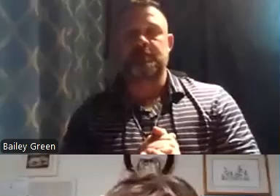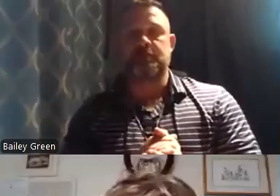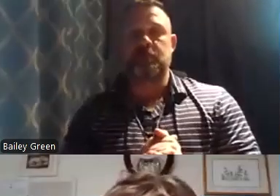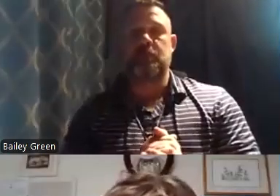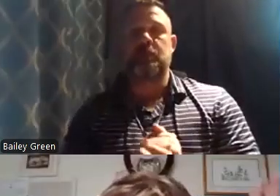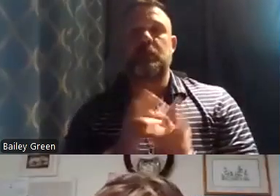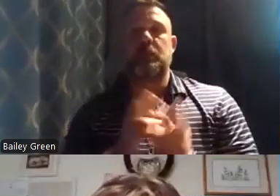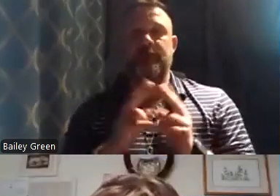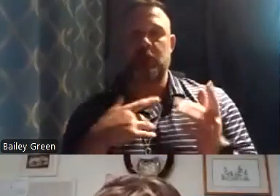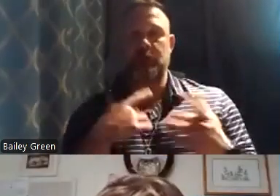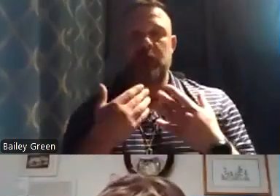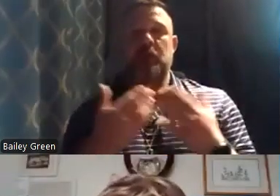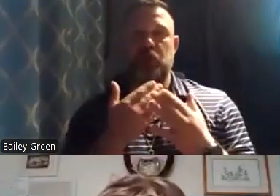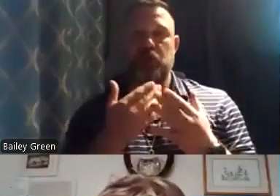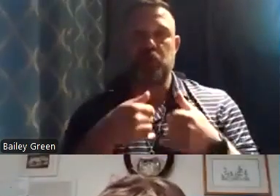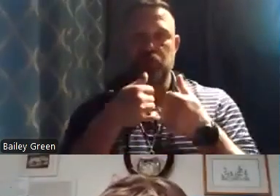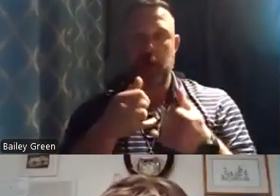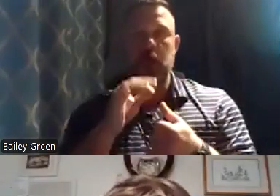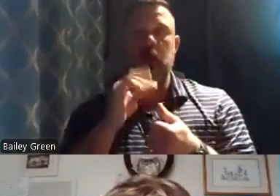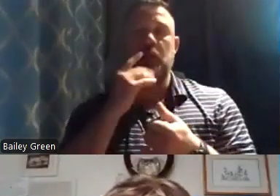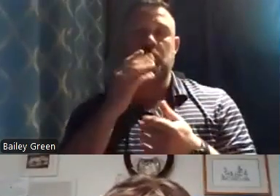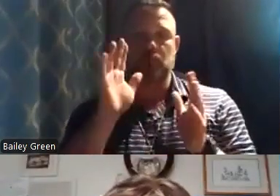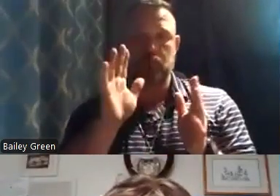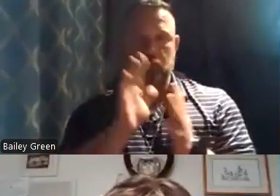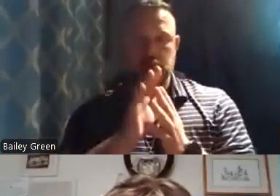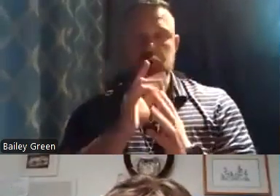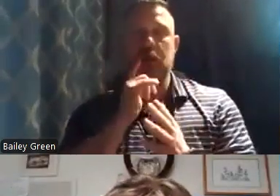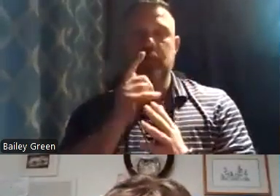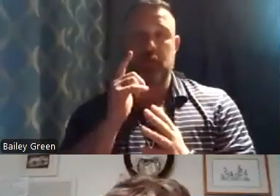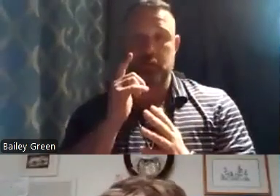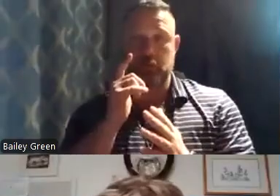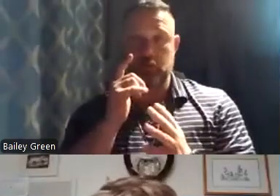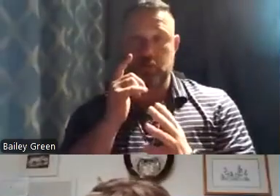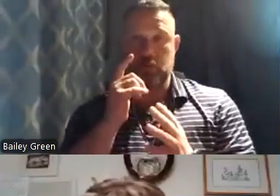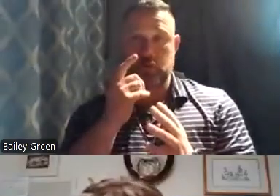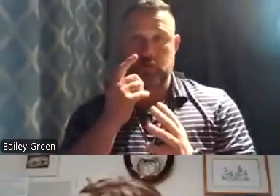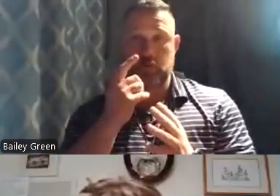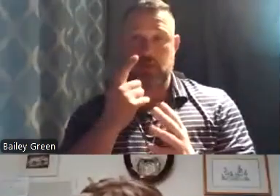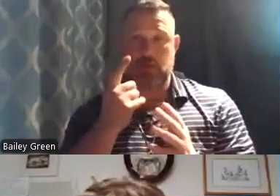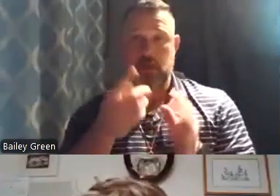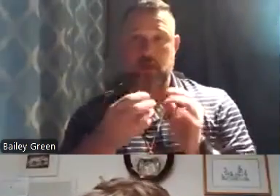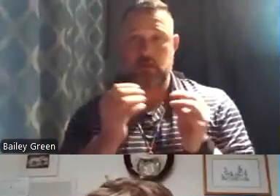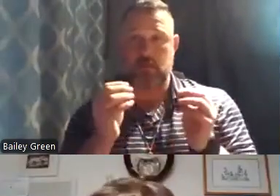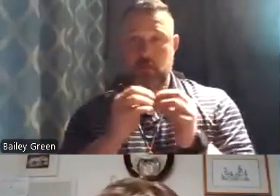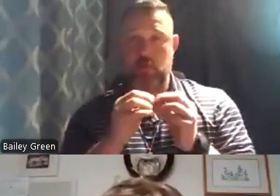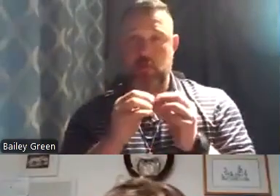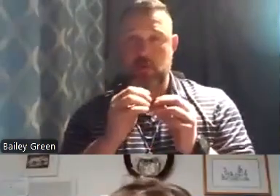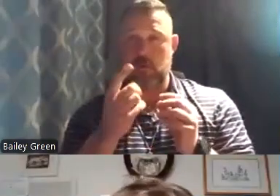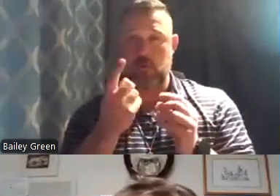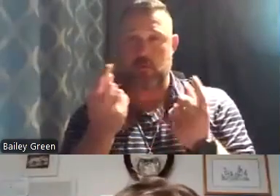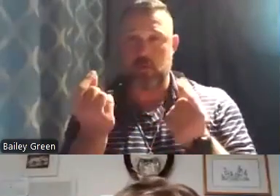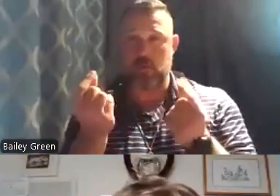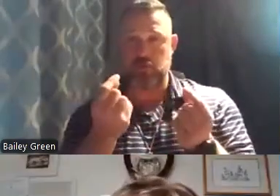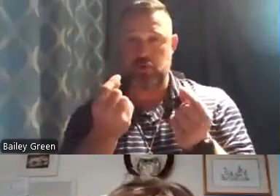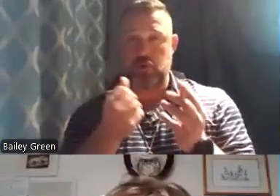Very excited about your new grant, by the way, and congratulations. Maybe is it worth just saying a little more of what you're going to be doing under that?